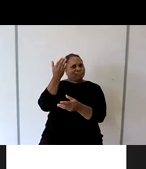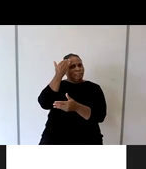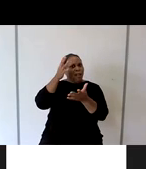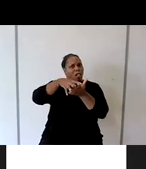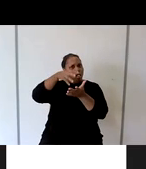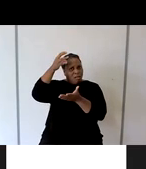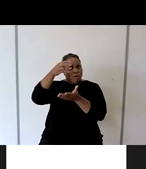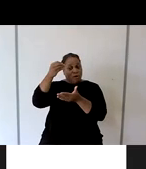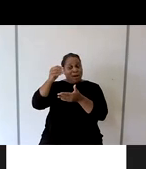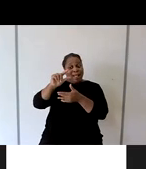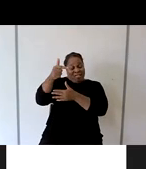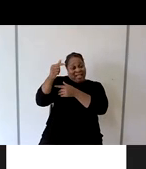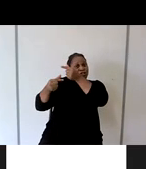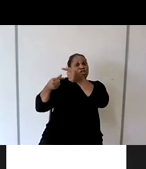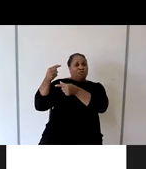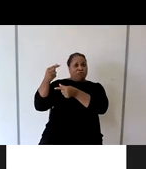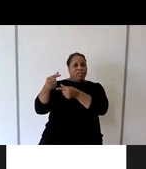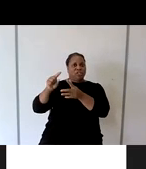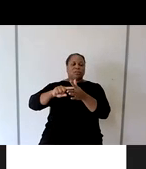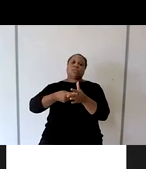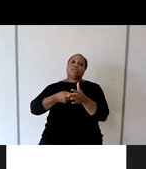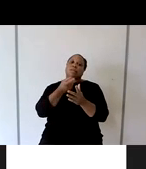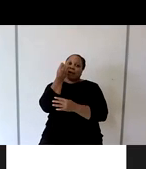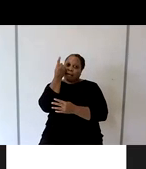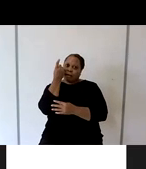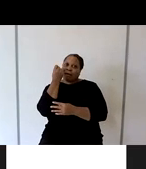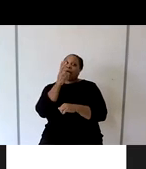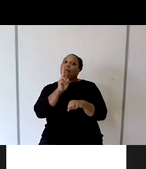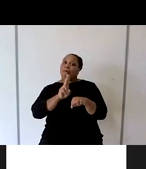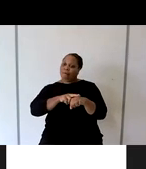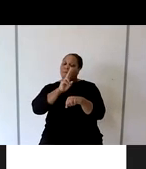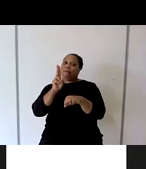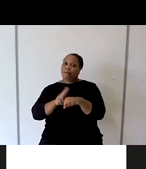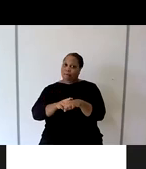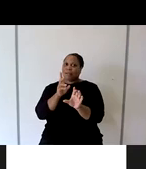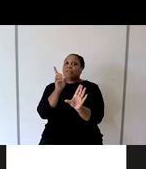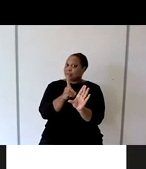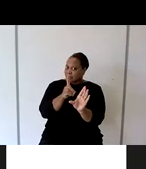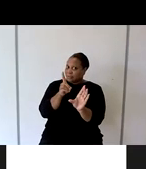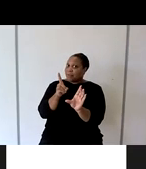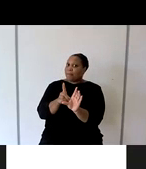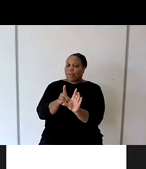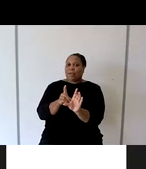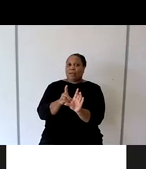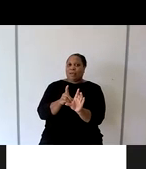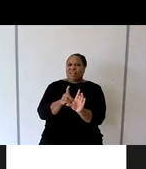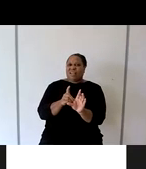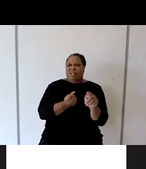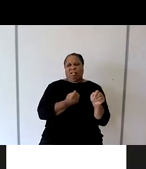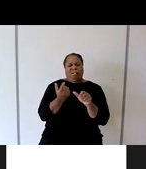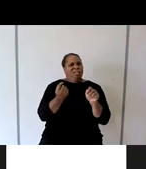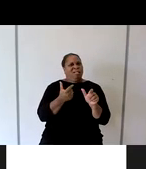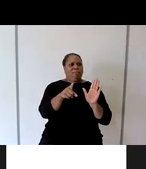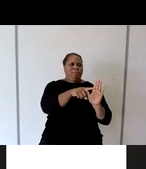generation, we will start to see a normalization of disability and getting rid of all those